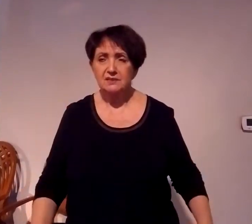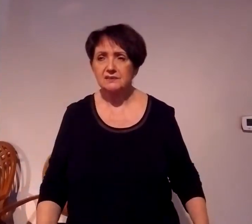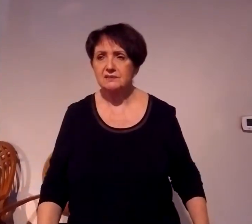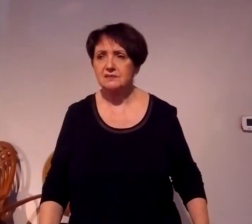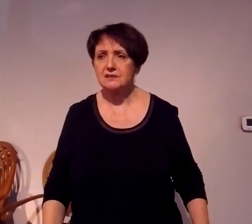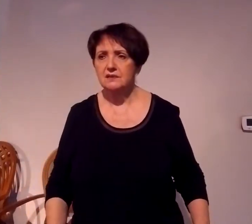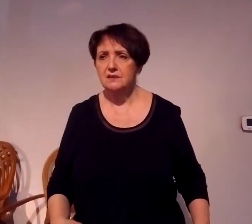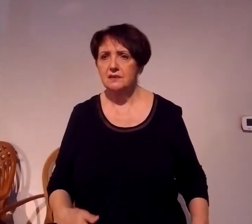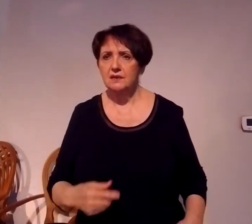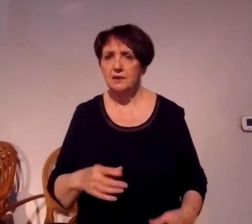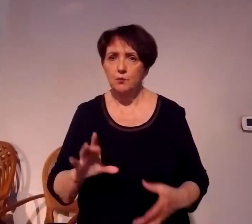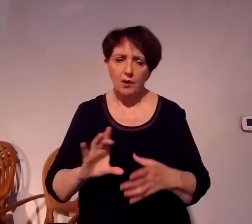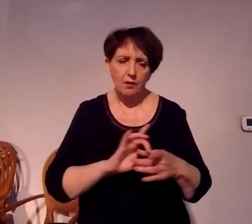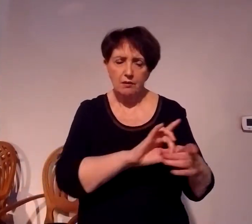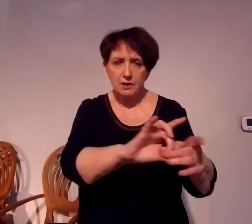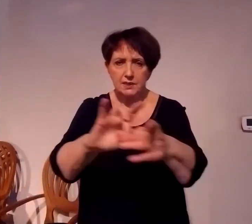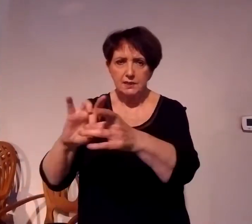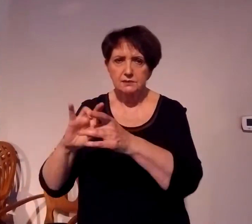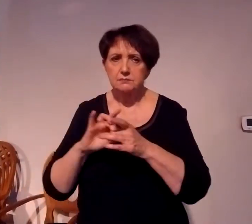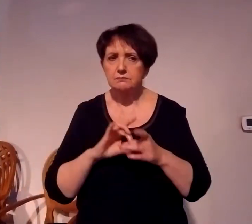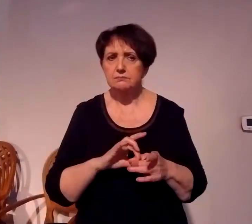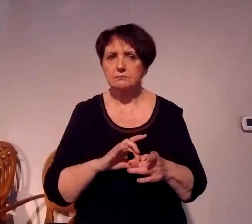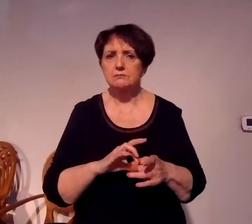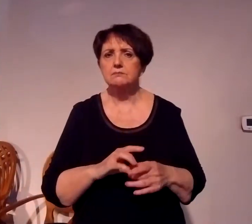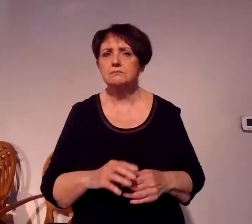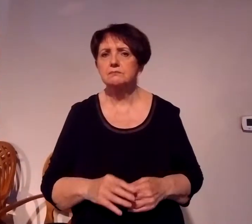and we are all connected.